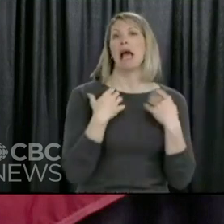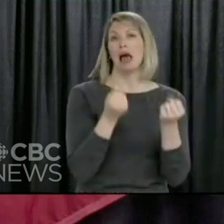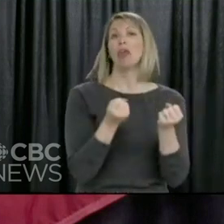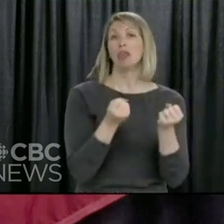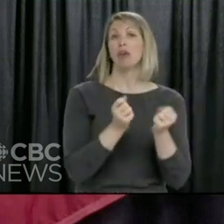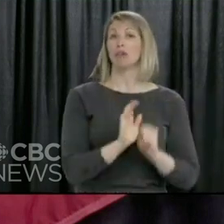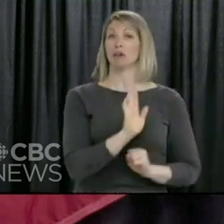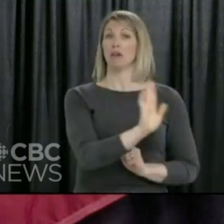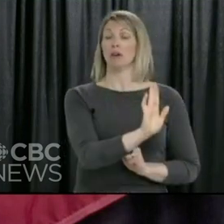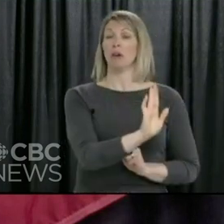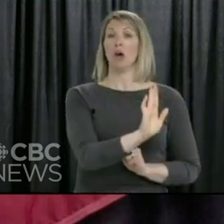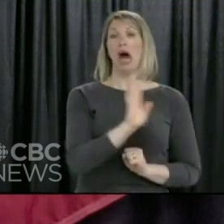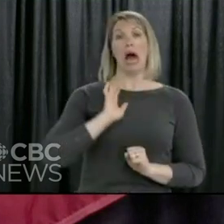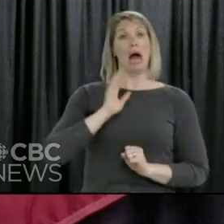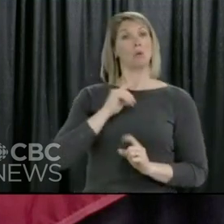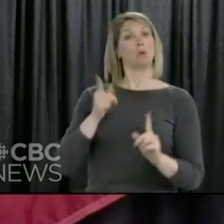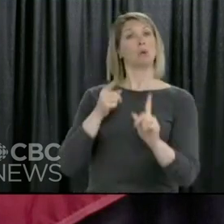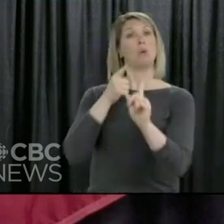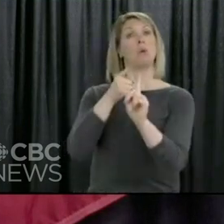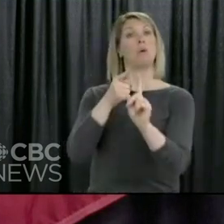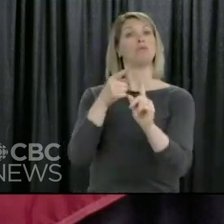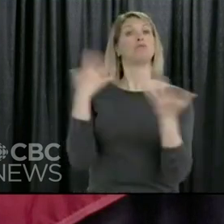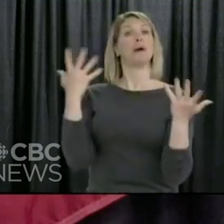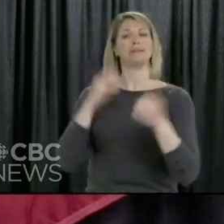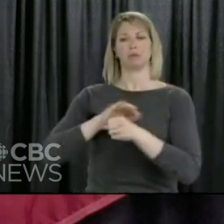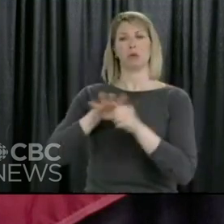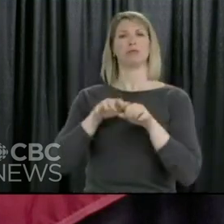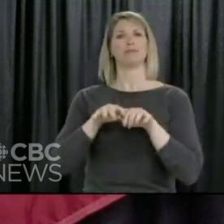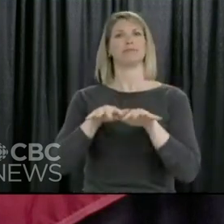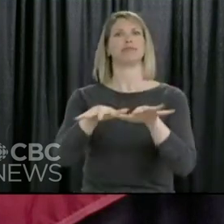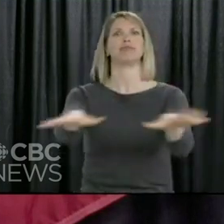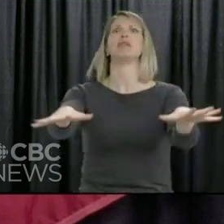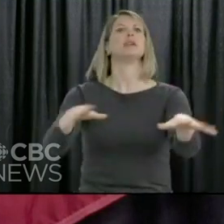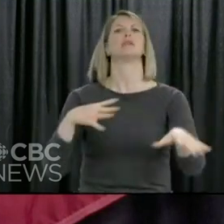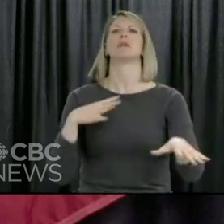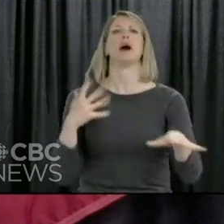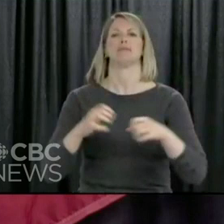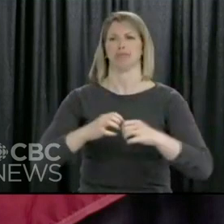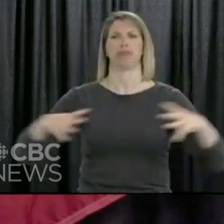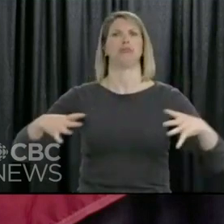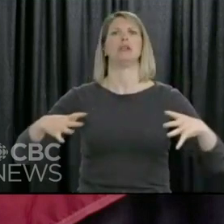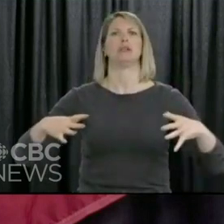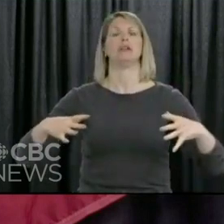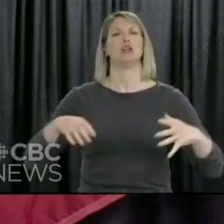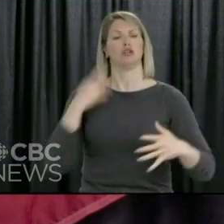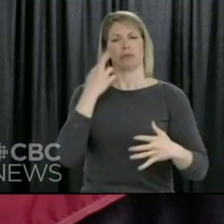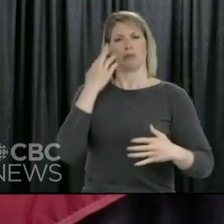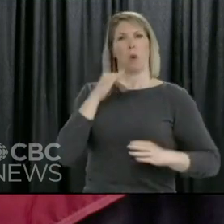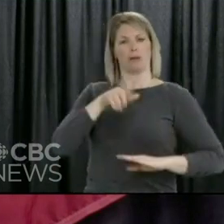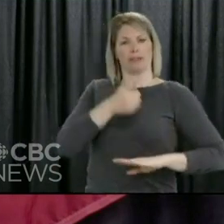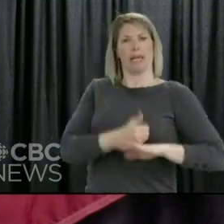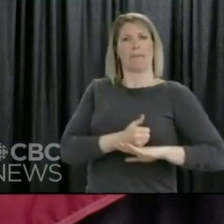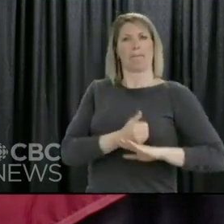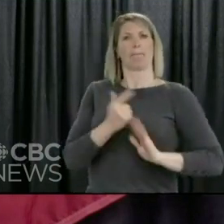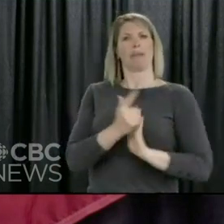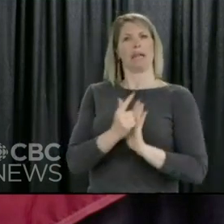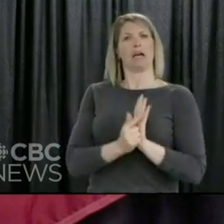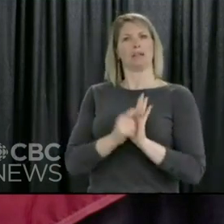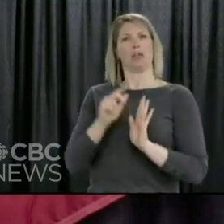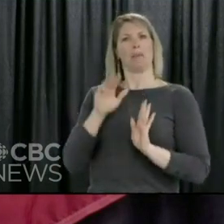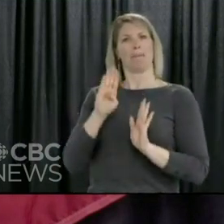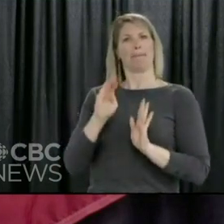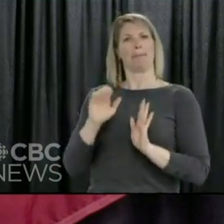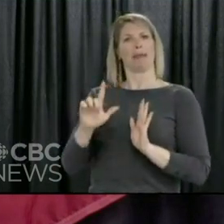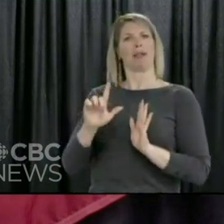the spread of COVID-19 within our province. And these public health measures were put in place during the state of emergency, a public health state